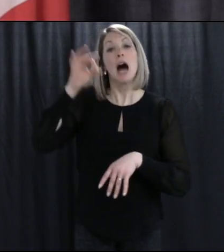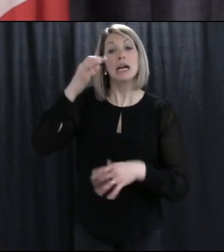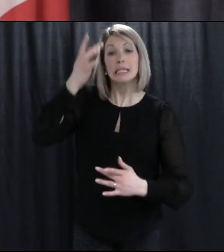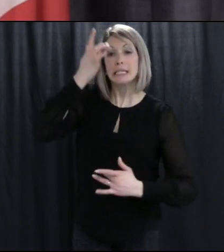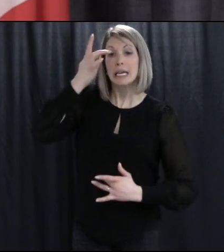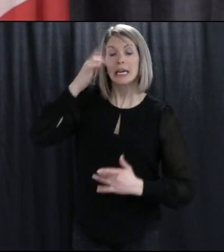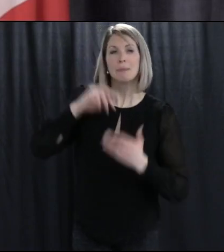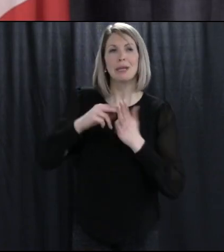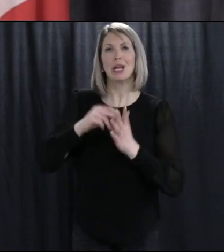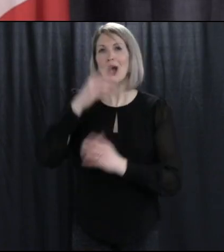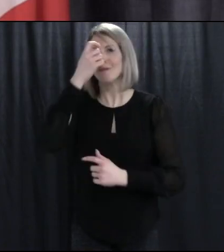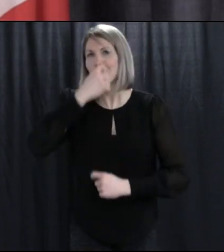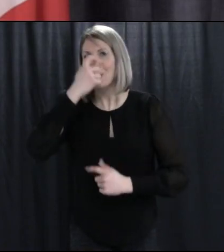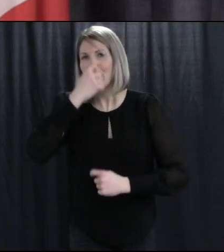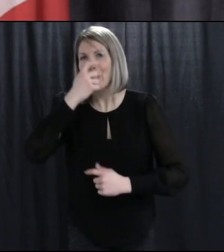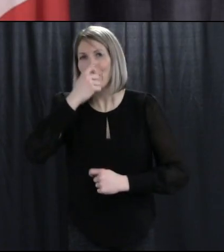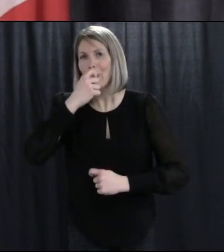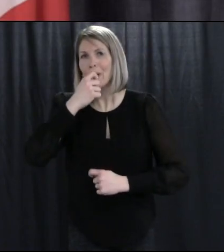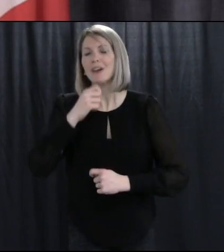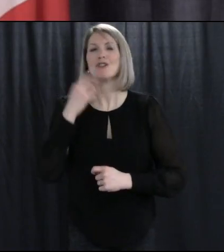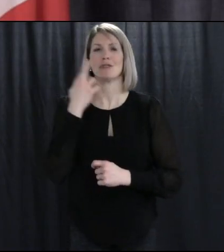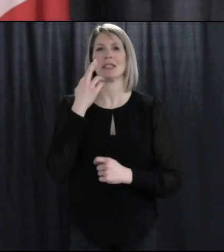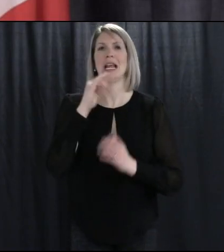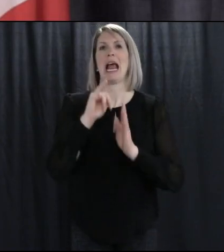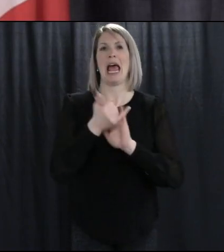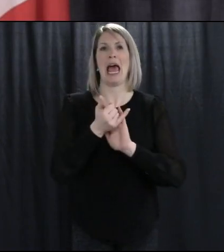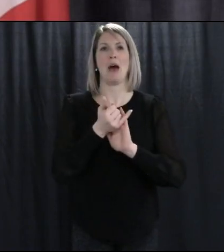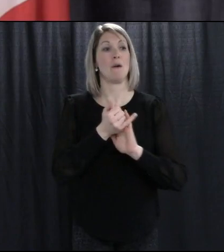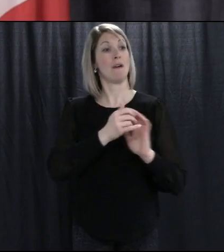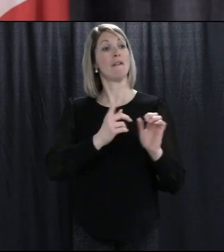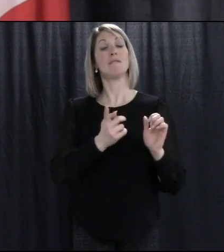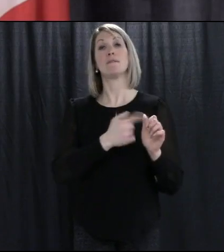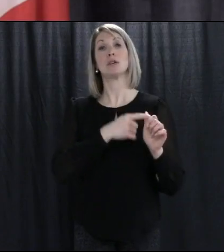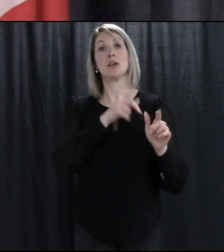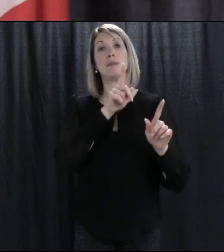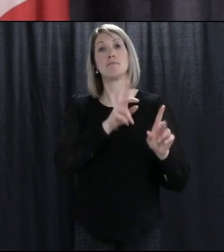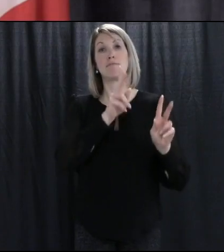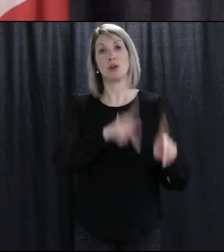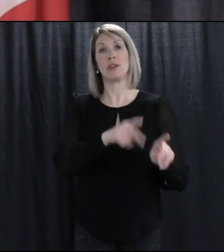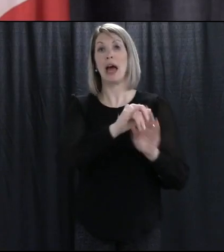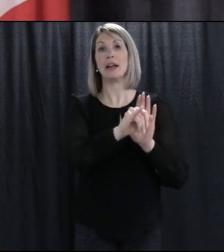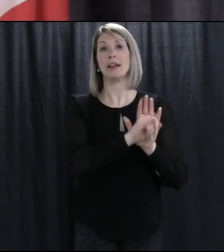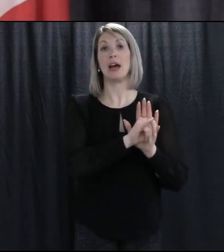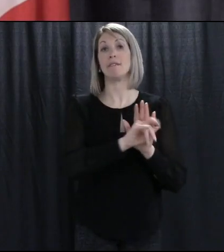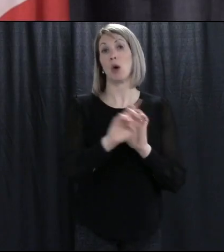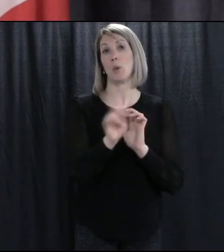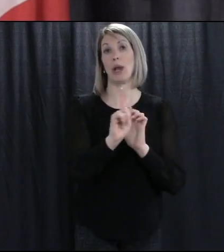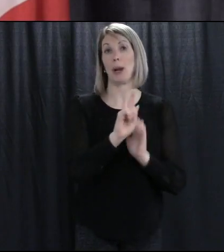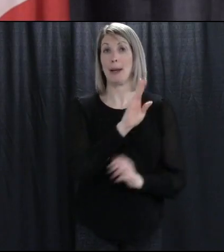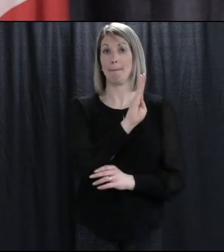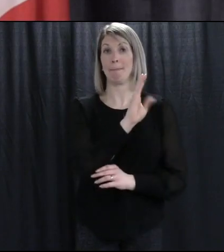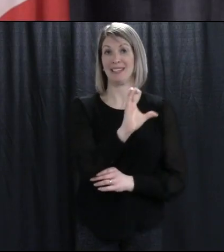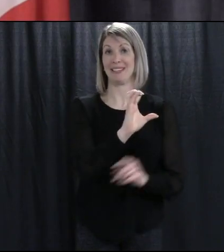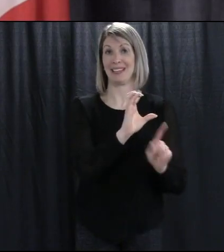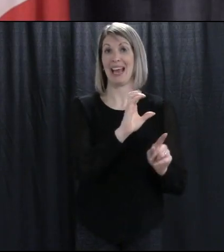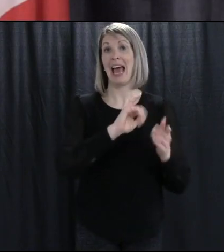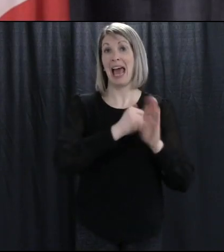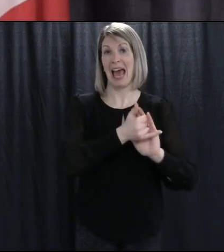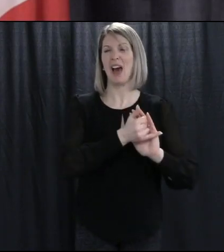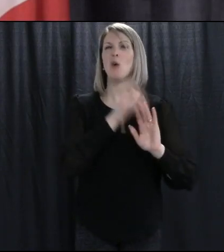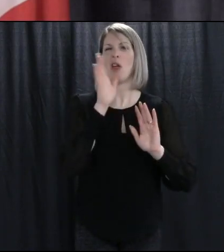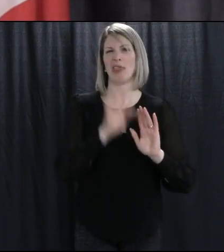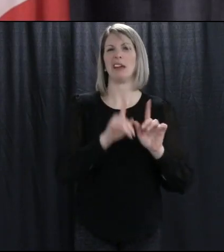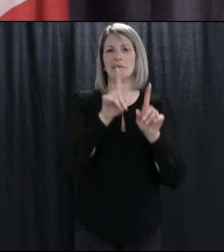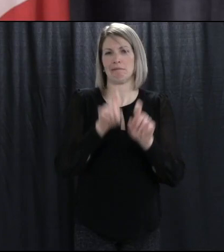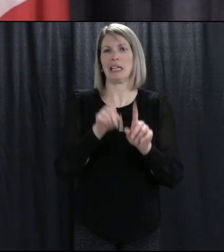And in fact was how they picked up the first community case in BC, by doing that. And we are testing anyone who is having severe respiratory illness